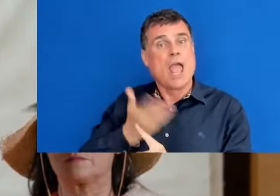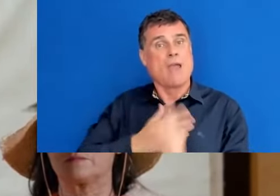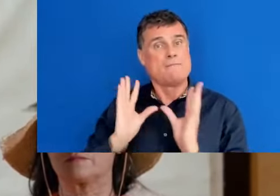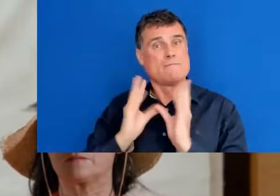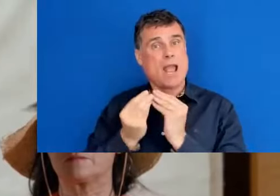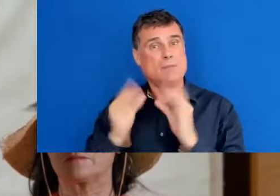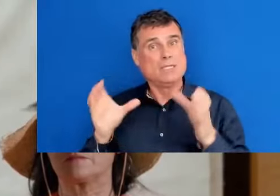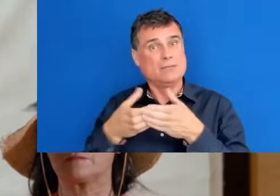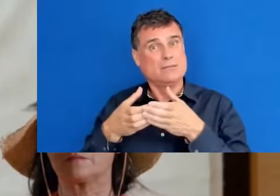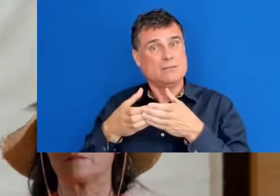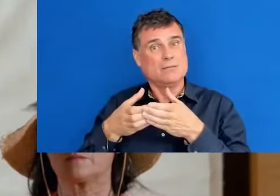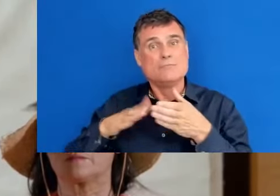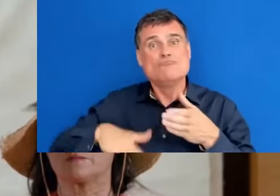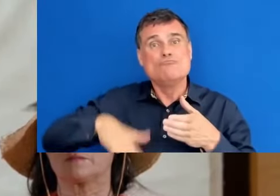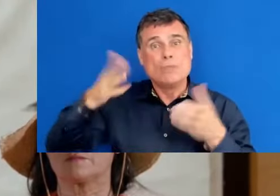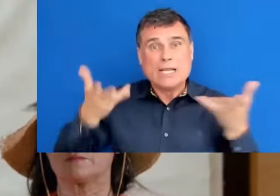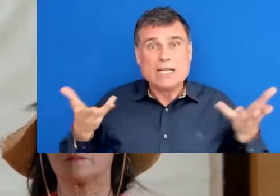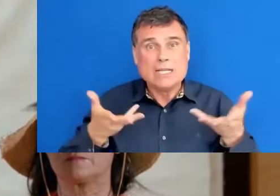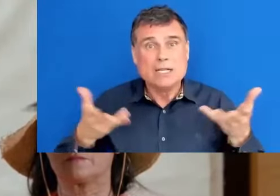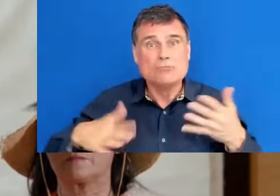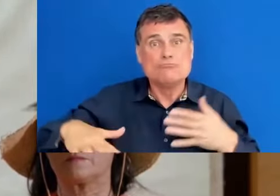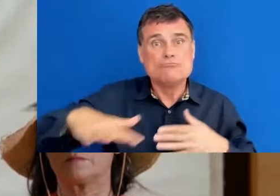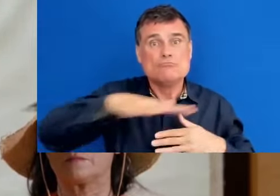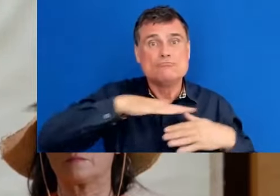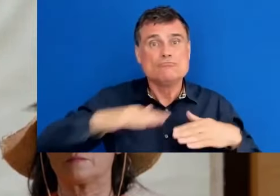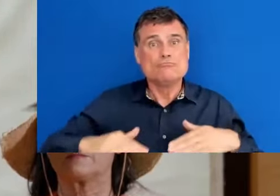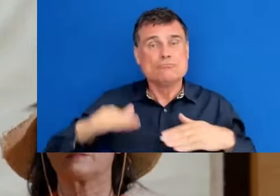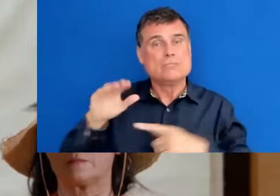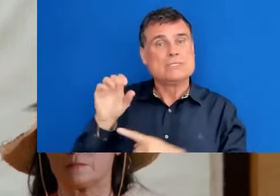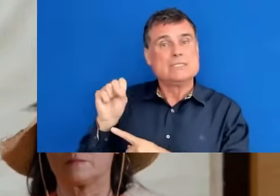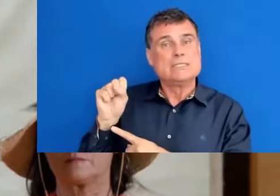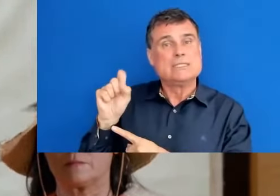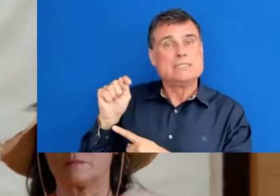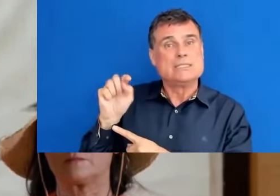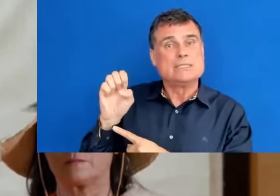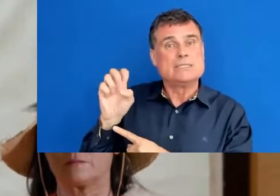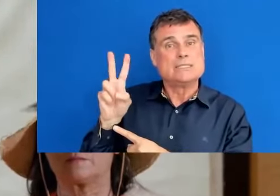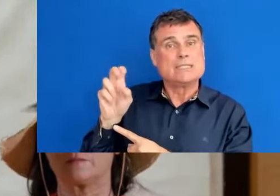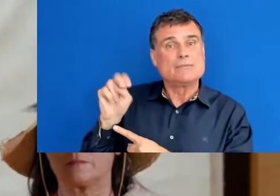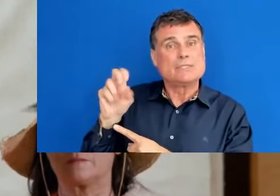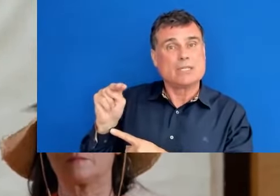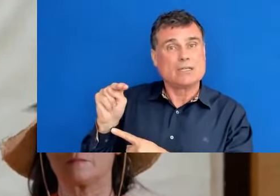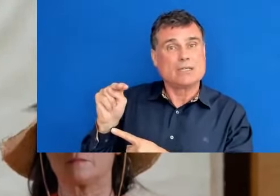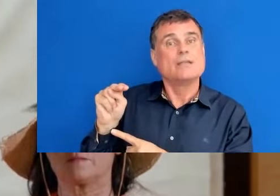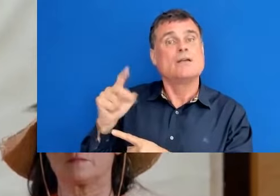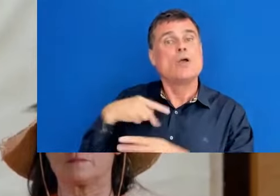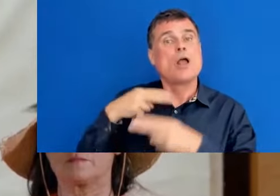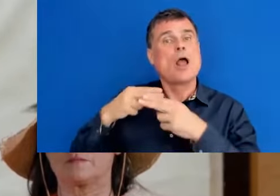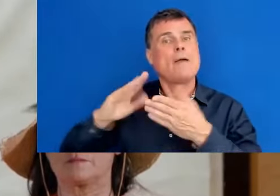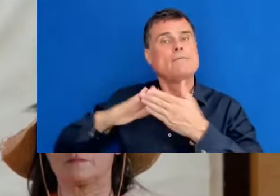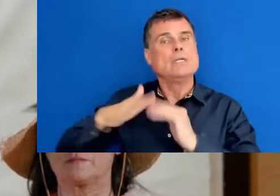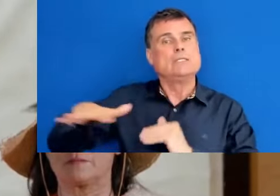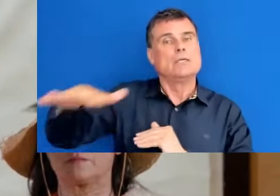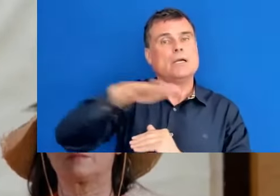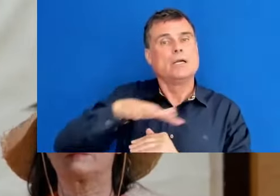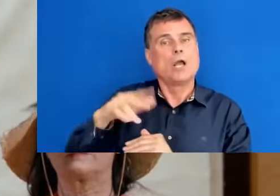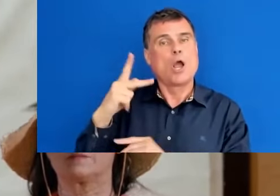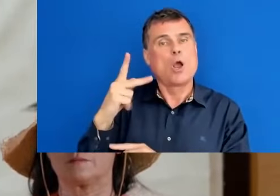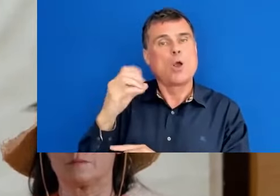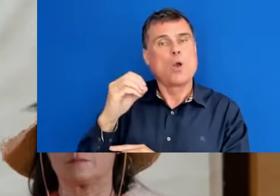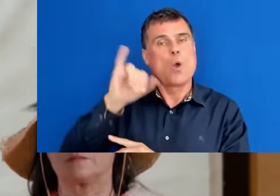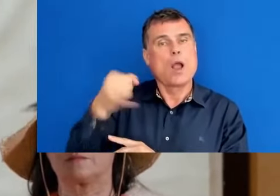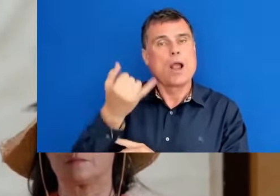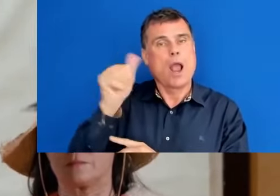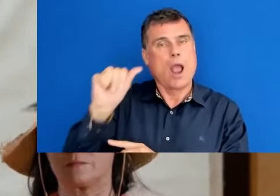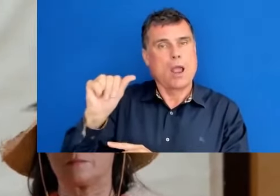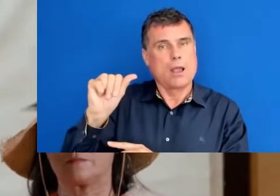Tiaktet, our family grew up over here in Steveston in what we called the village of Quayoc. When